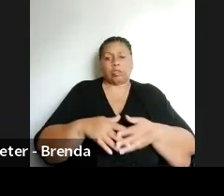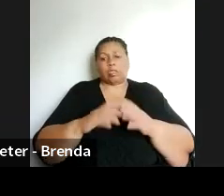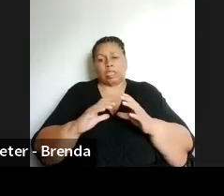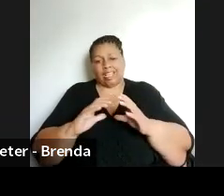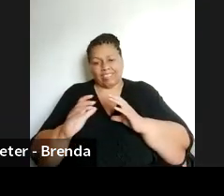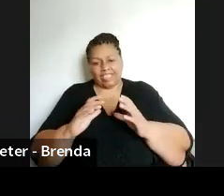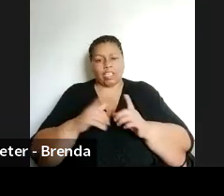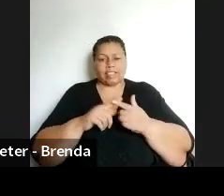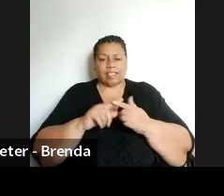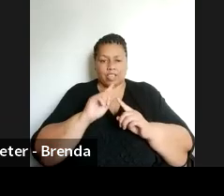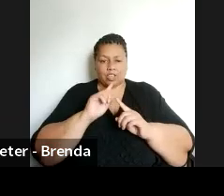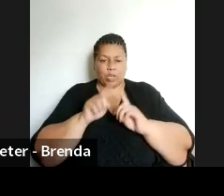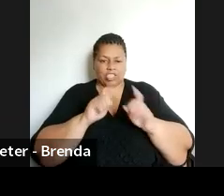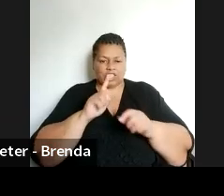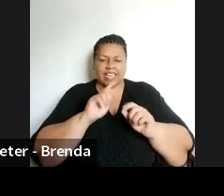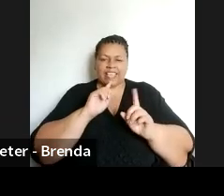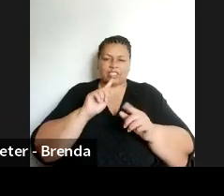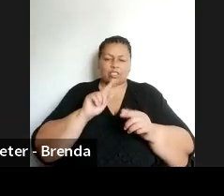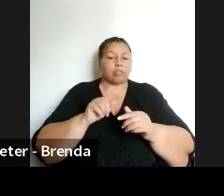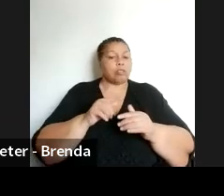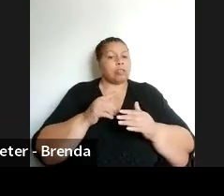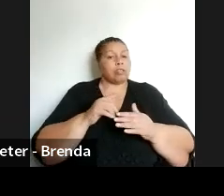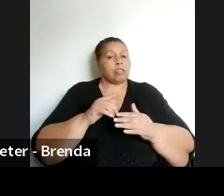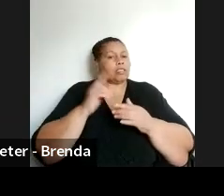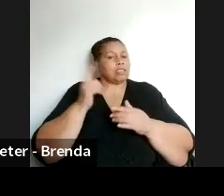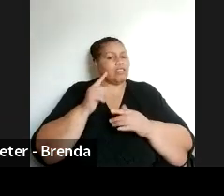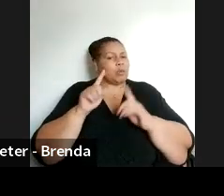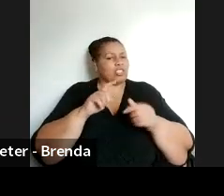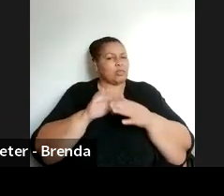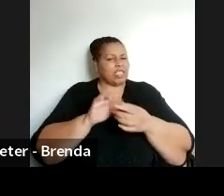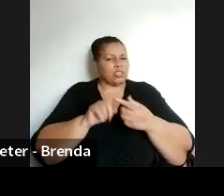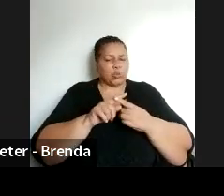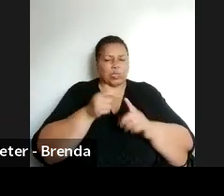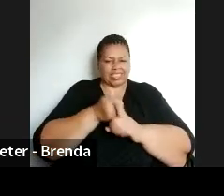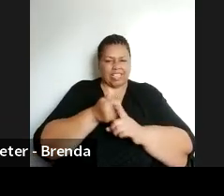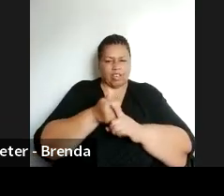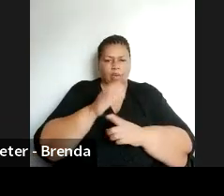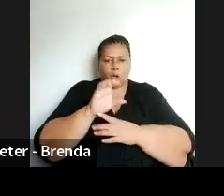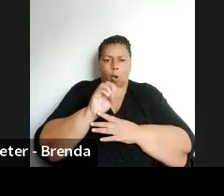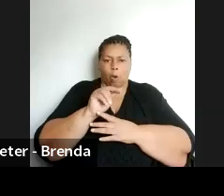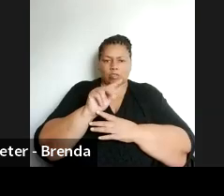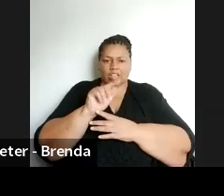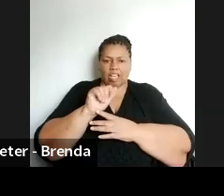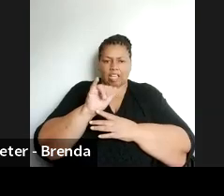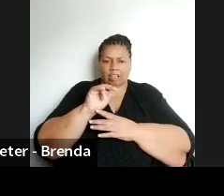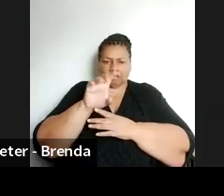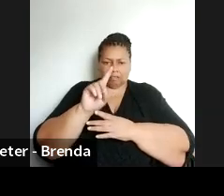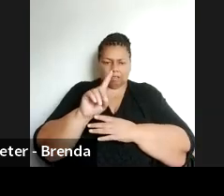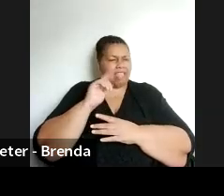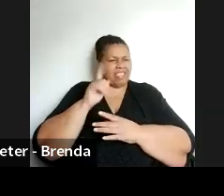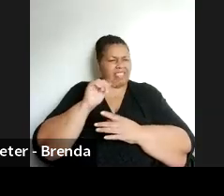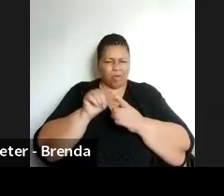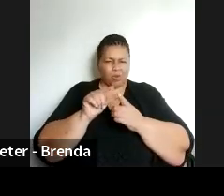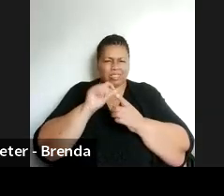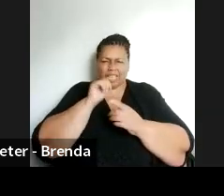what about self-contained classes, and I think they have done away with that term, but still people are